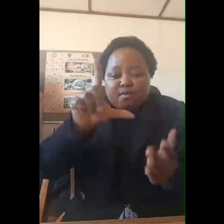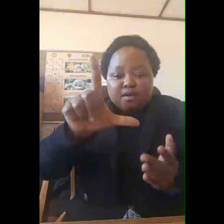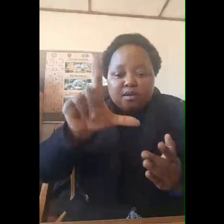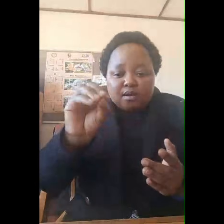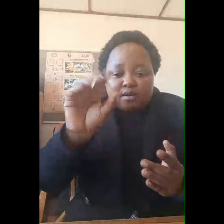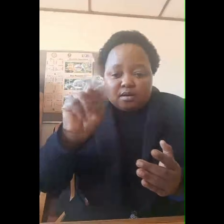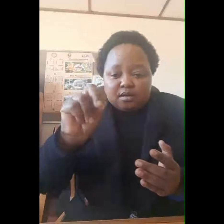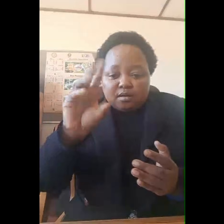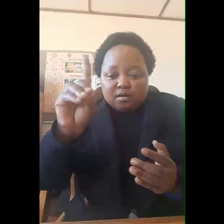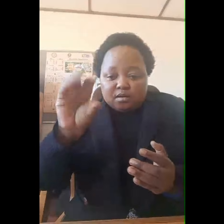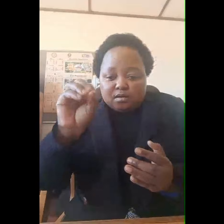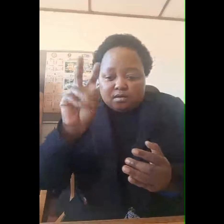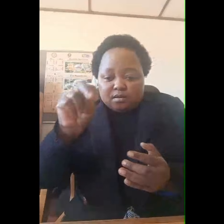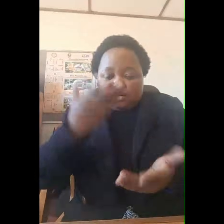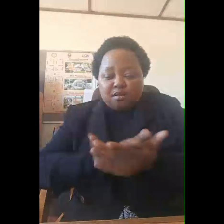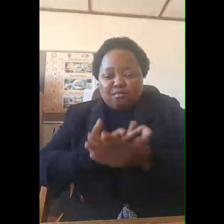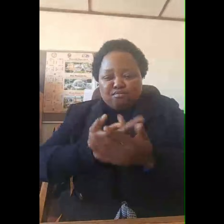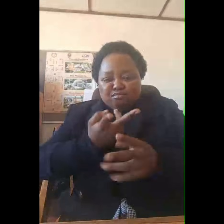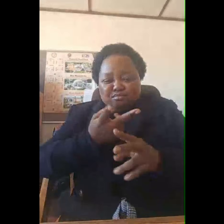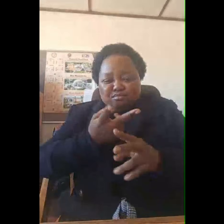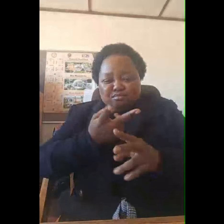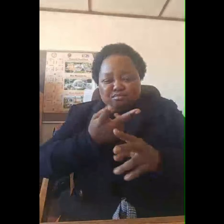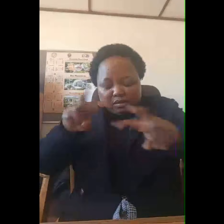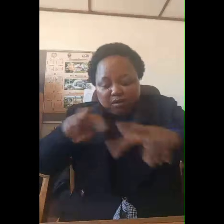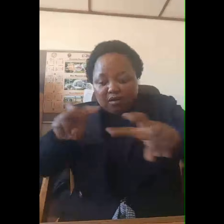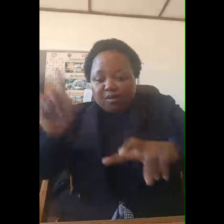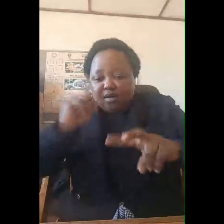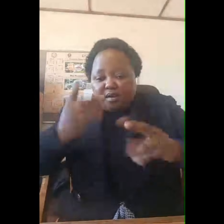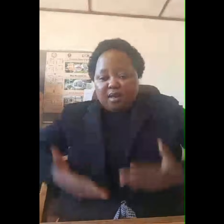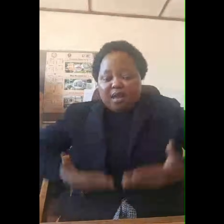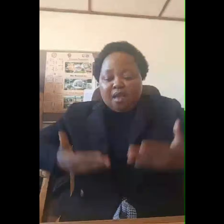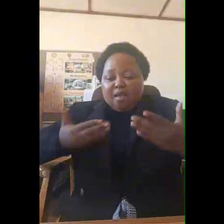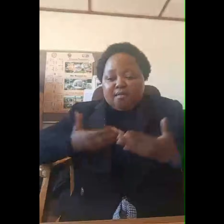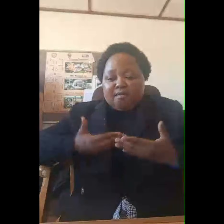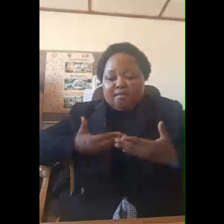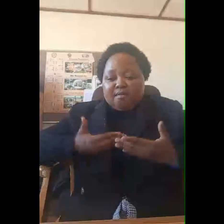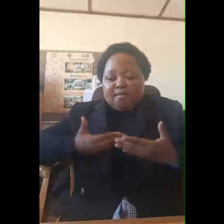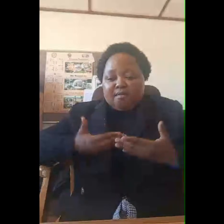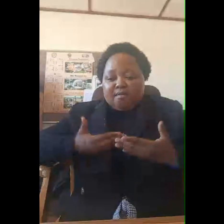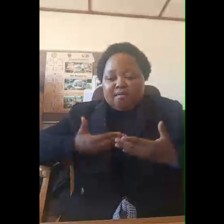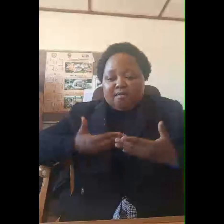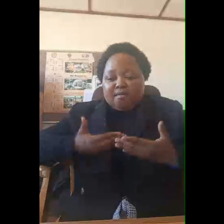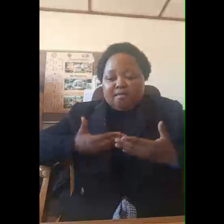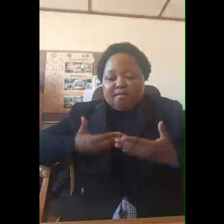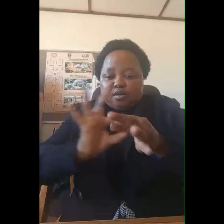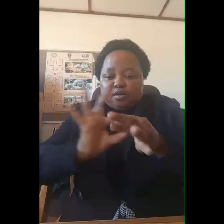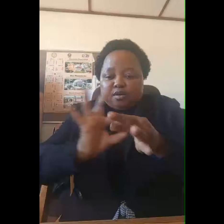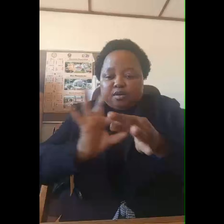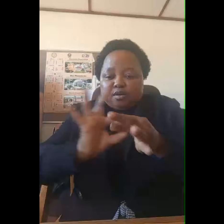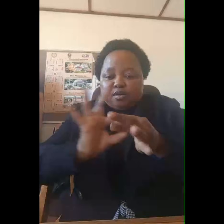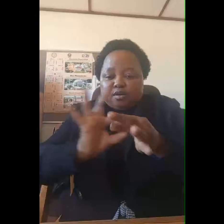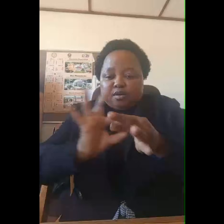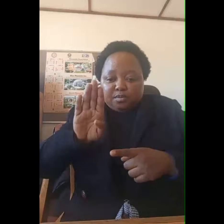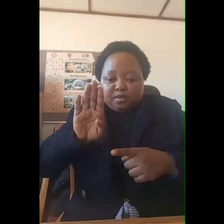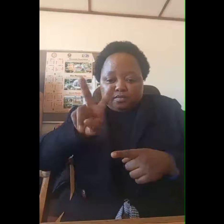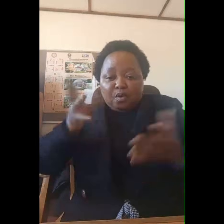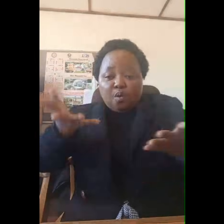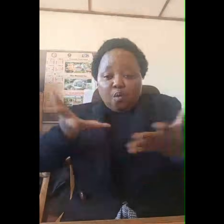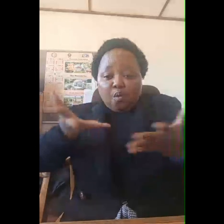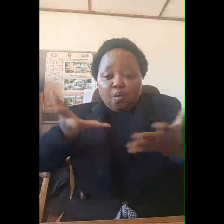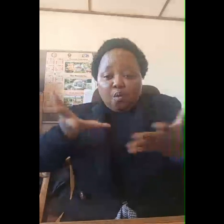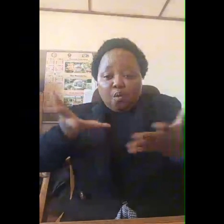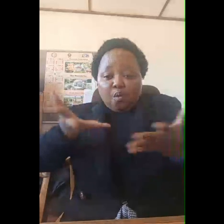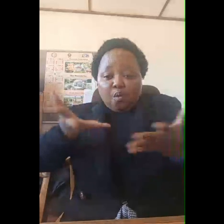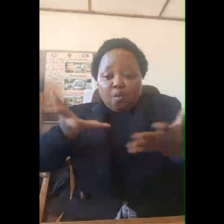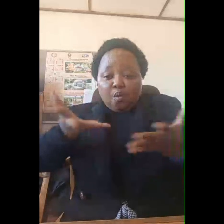the health sector collaboration in multi-sectoral response to GBV in Lesotho. So her PhD thesis